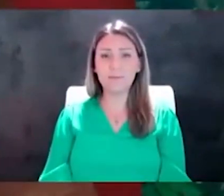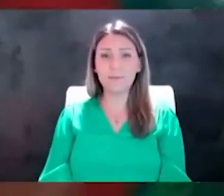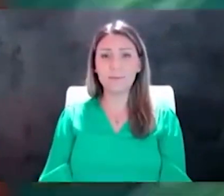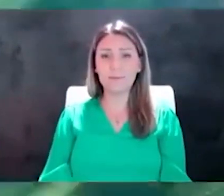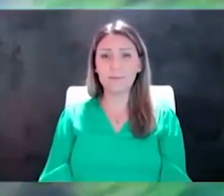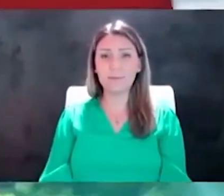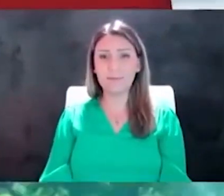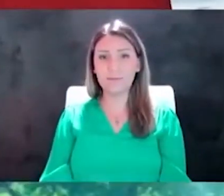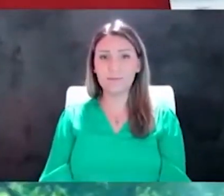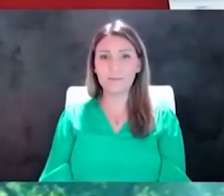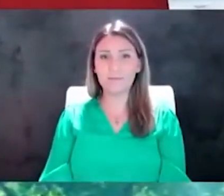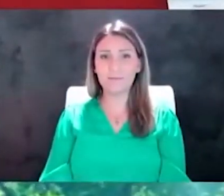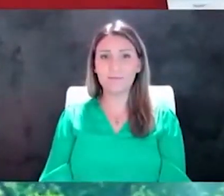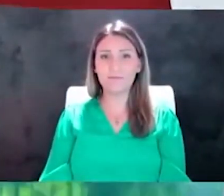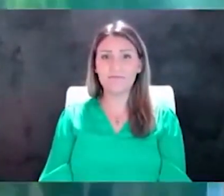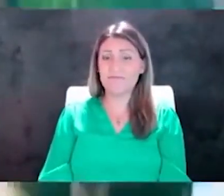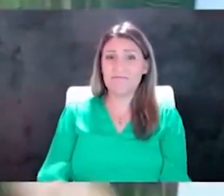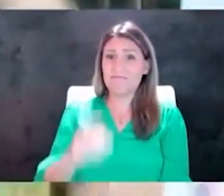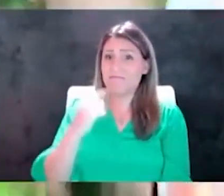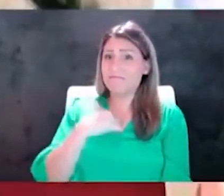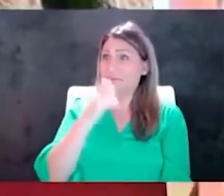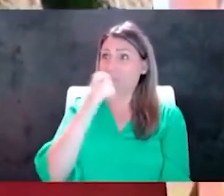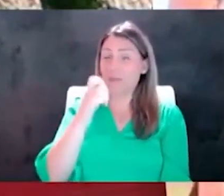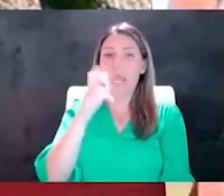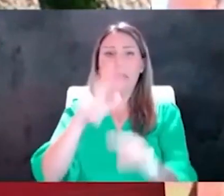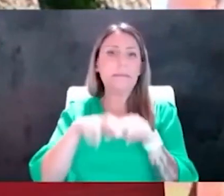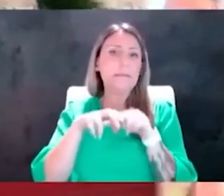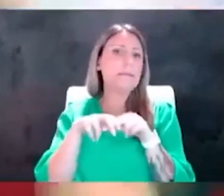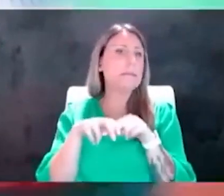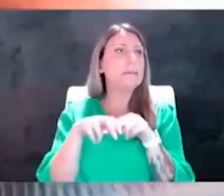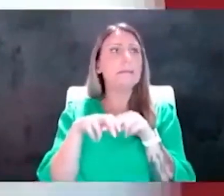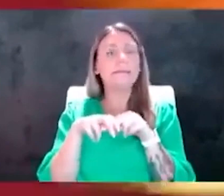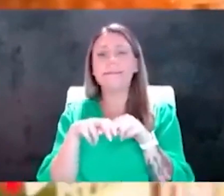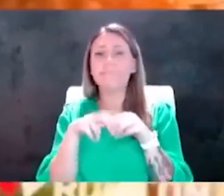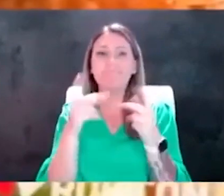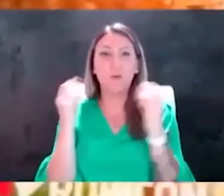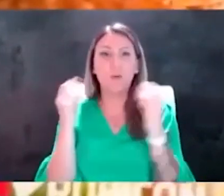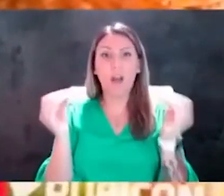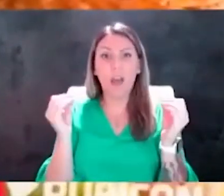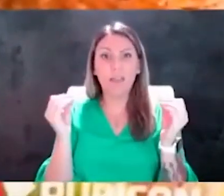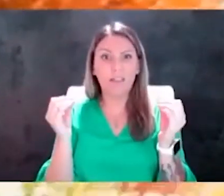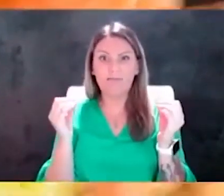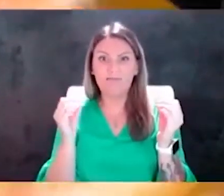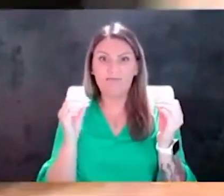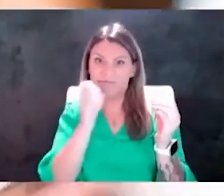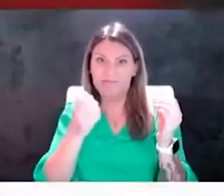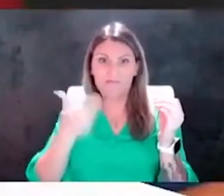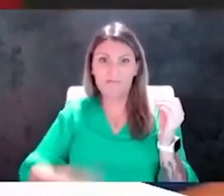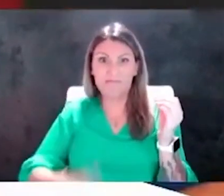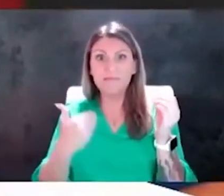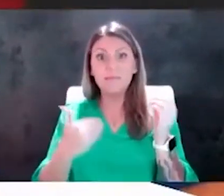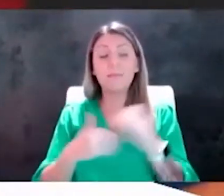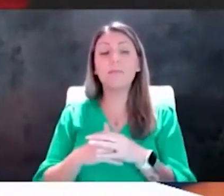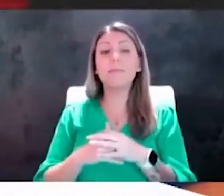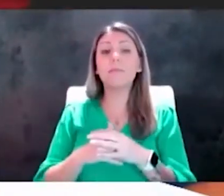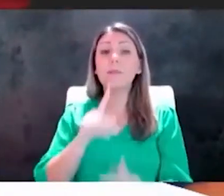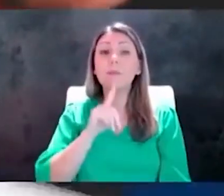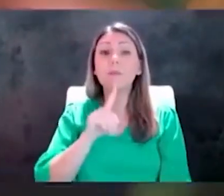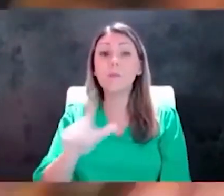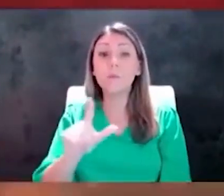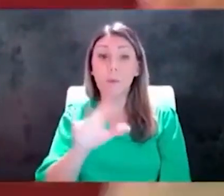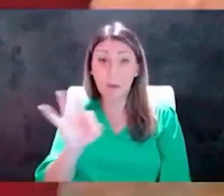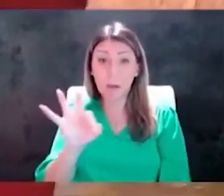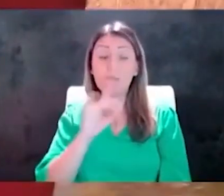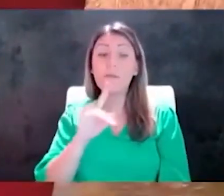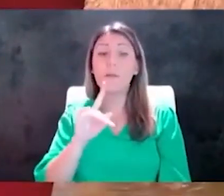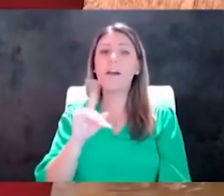I'm just not much of a sit around and do nothing kind of person. At 29 years old, Mikayla Dreyer was enjoying